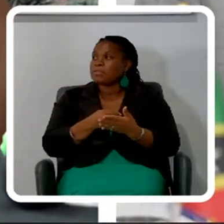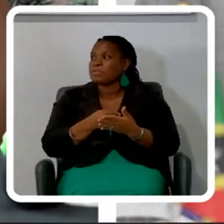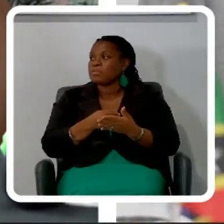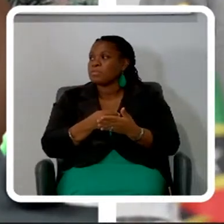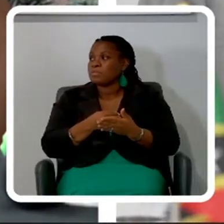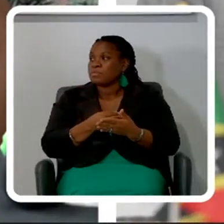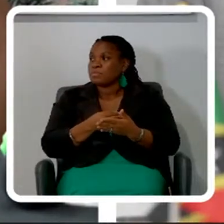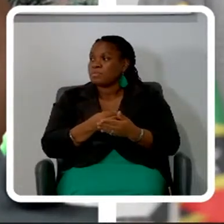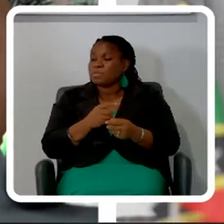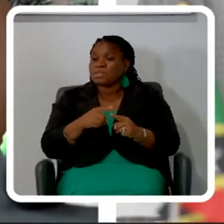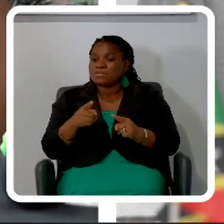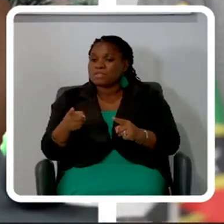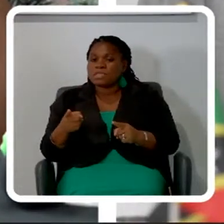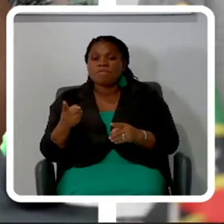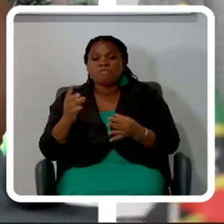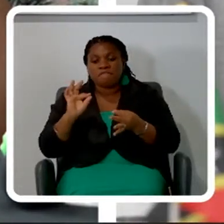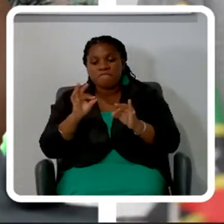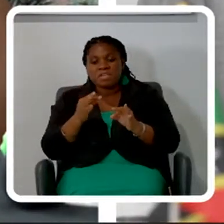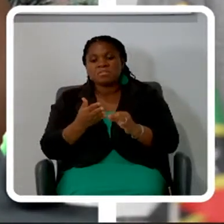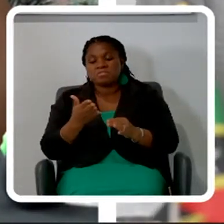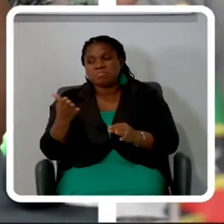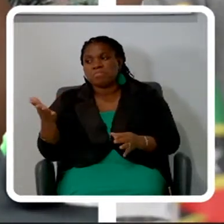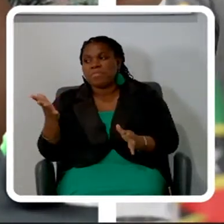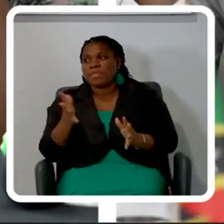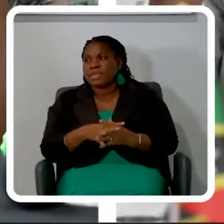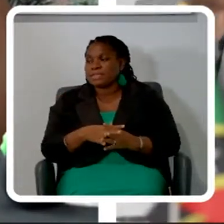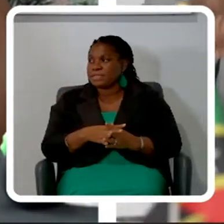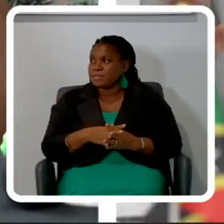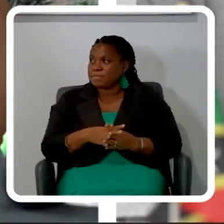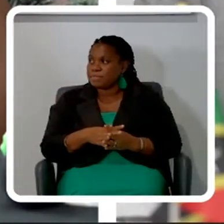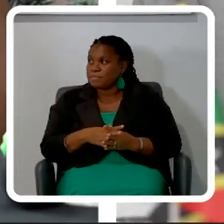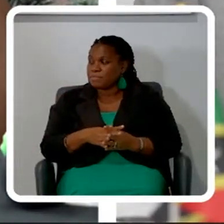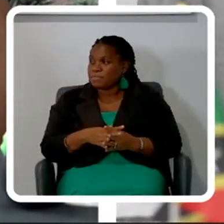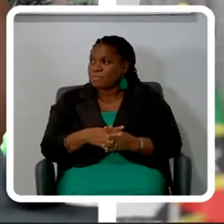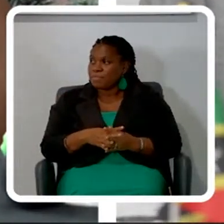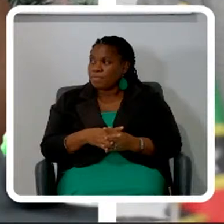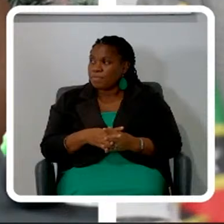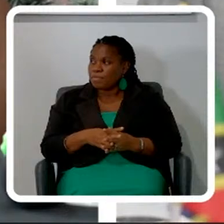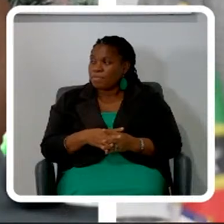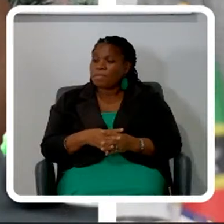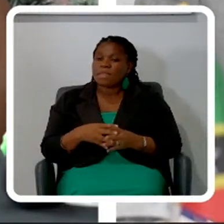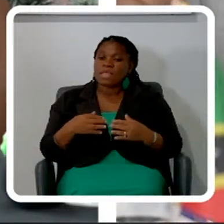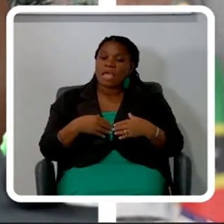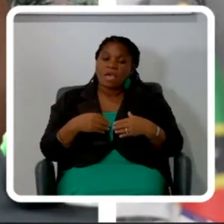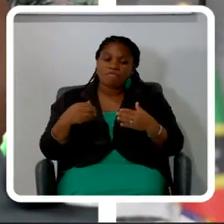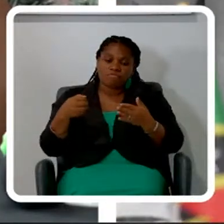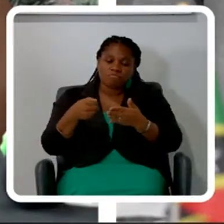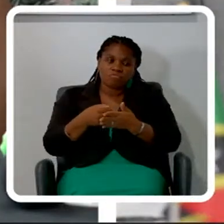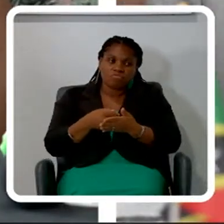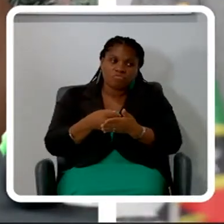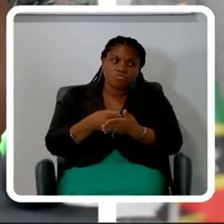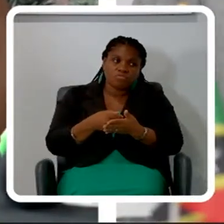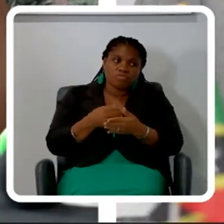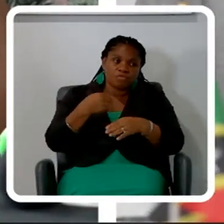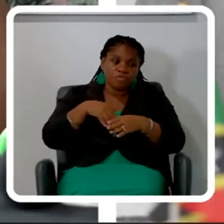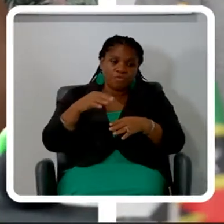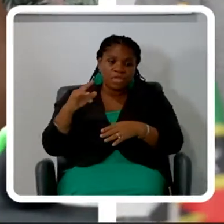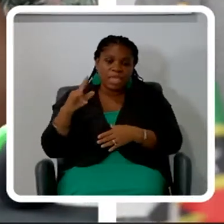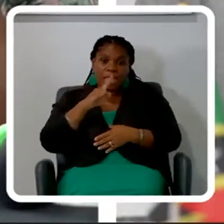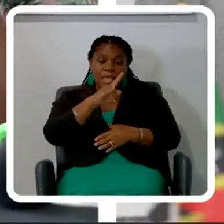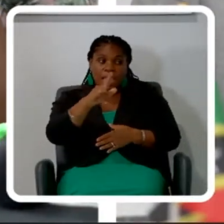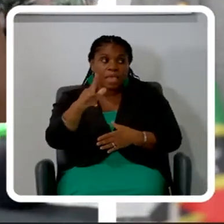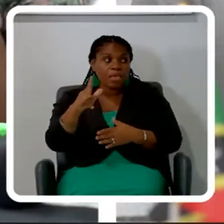some appliances that we had significantly. For example, the airport, we bought a new appliance for that because we want to make sure we are at the